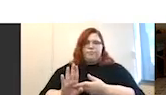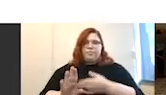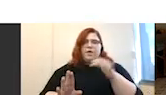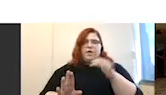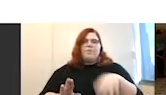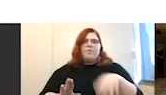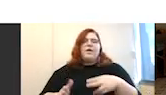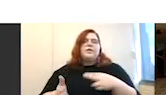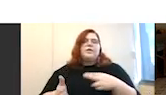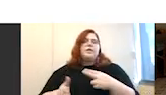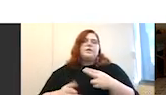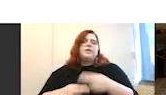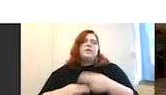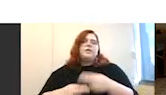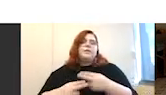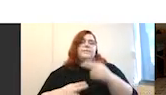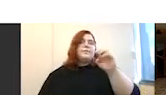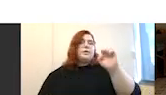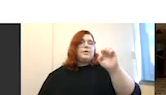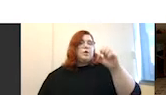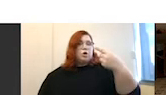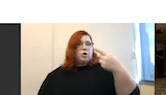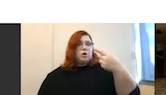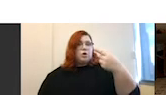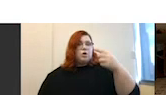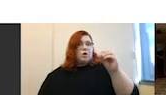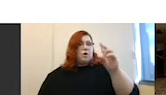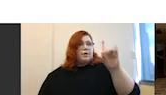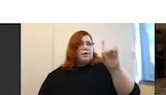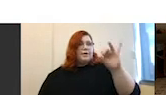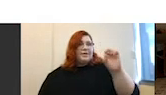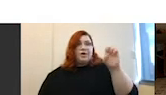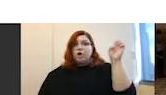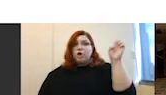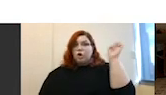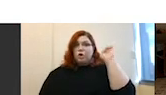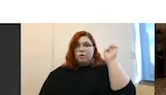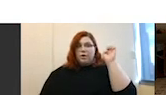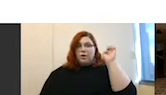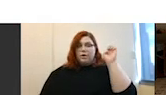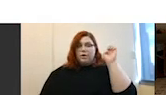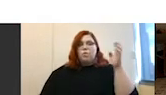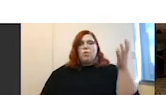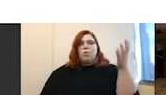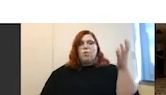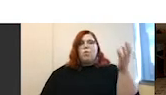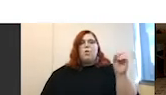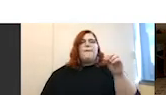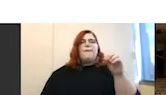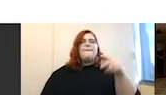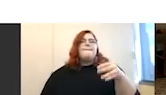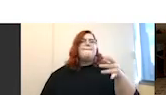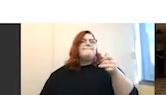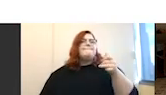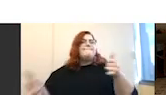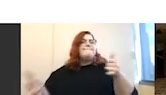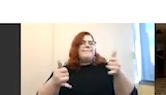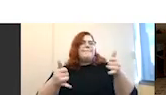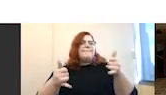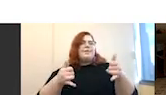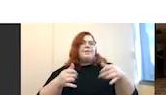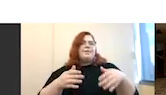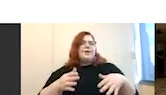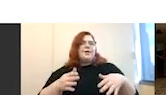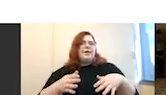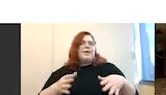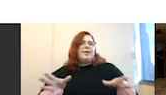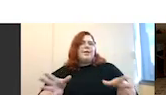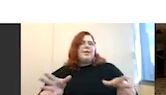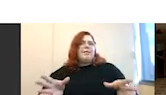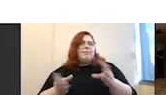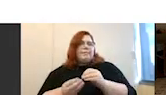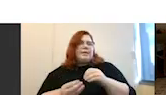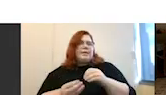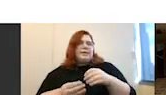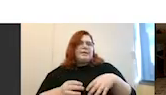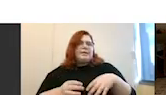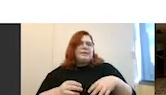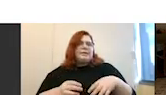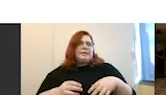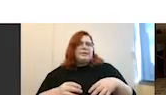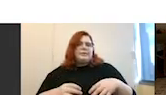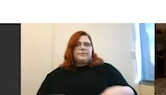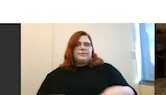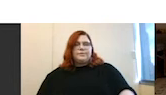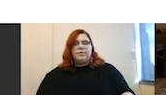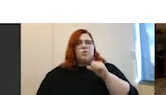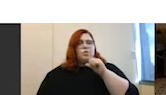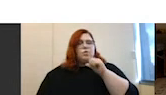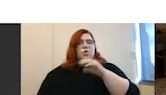ergodic engagement or ludic engagement, right? Kind of play-based engagement in which the story isn't really complete until